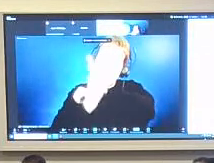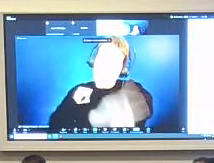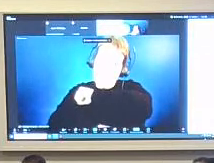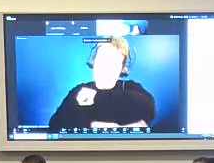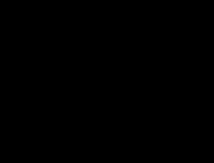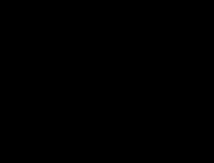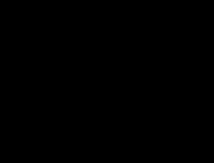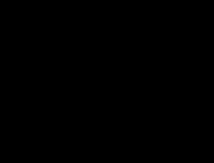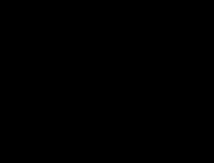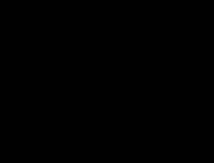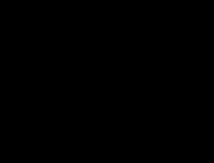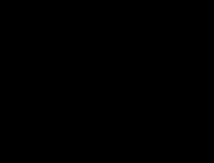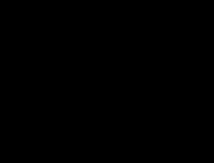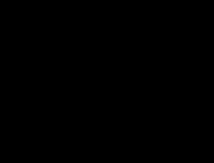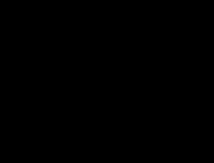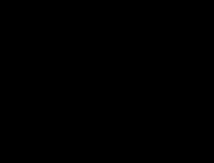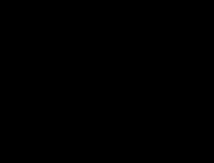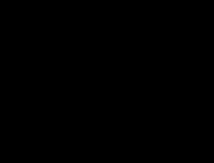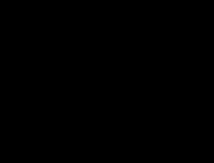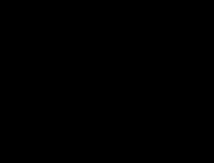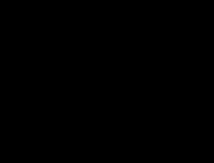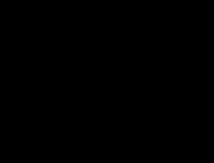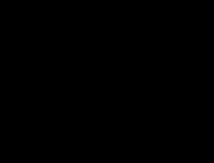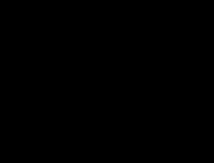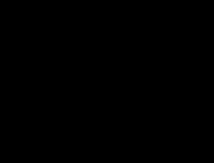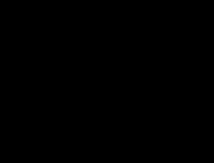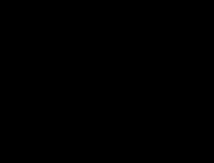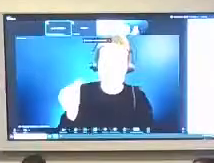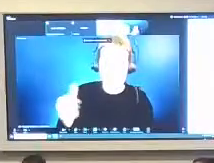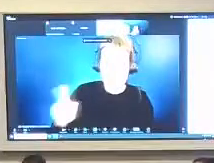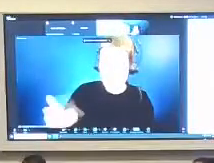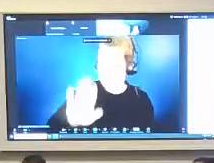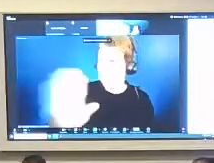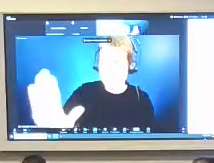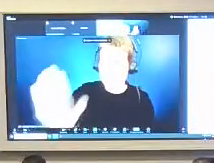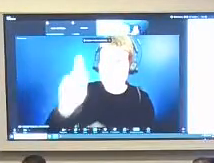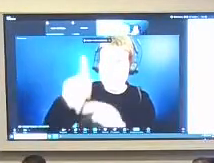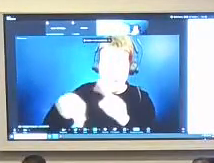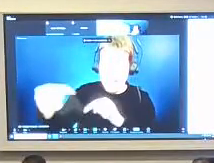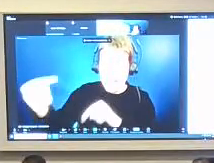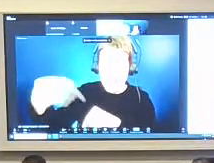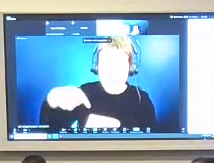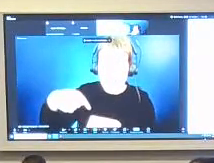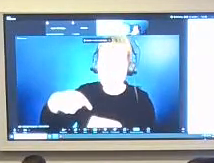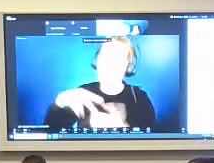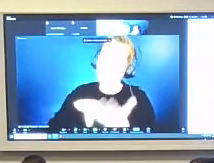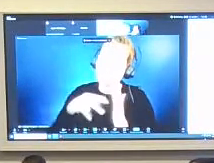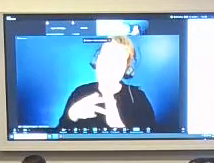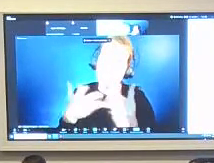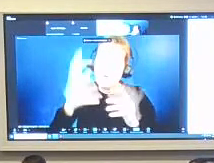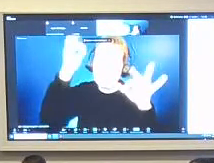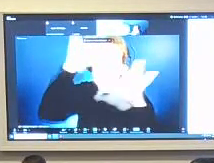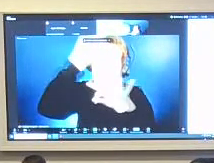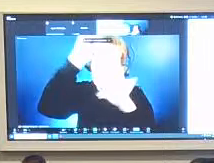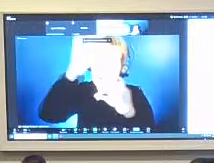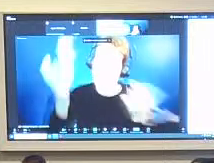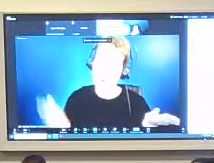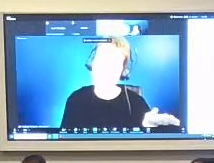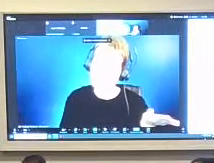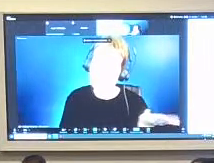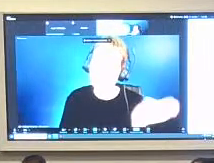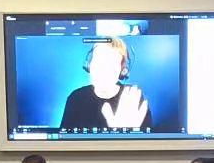know. Yeah. And there are a bunch of complaints that I get from a fair housing perspective where